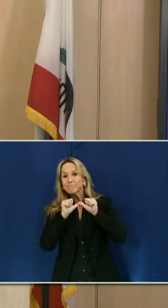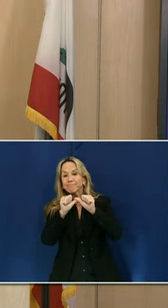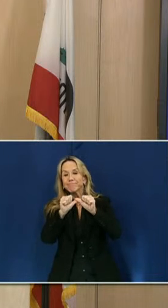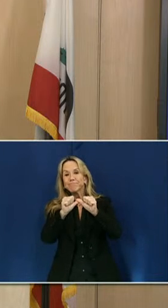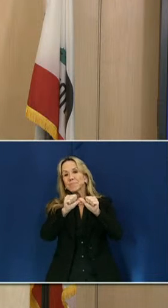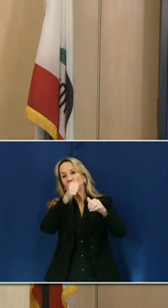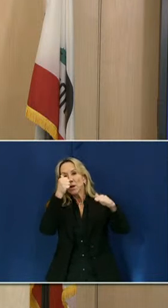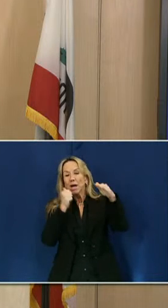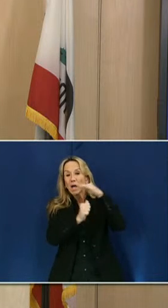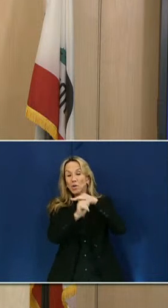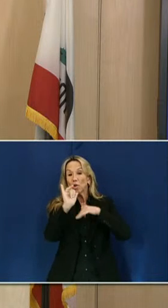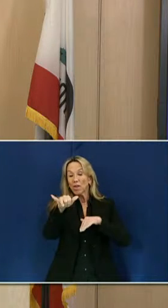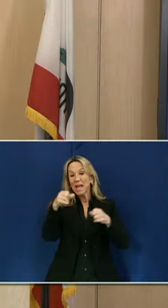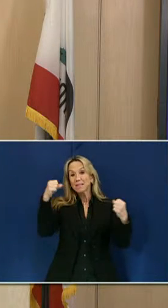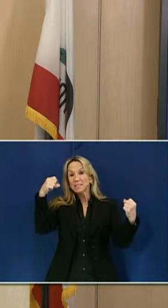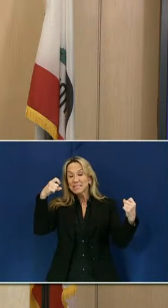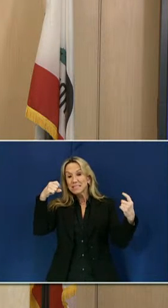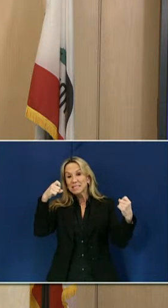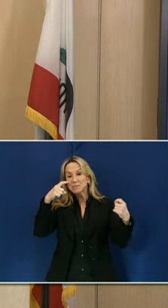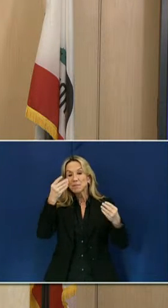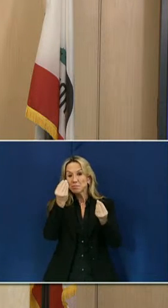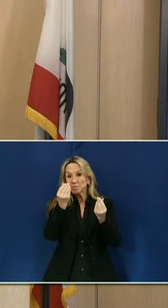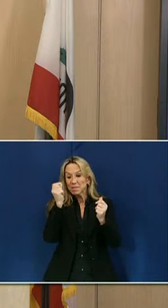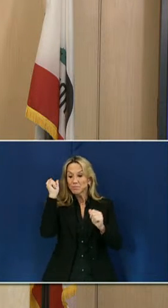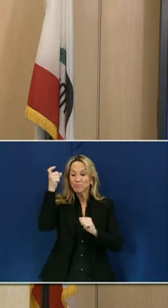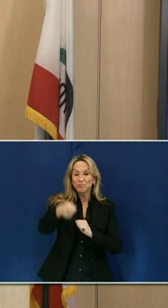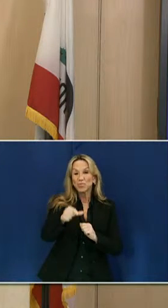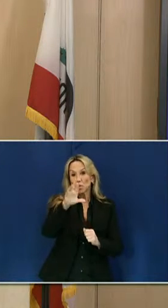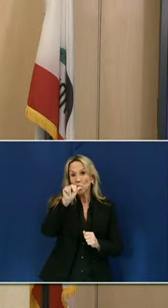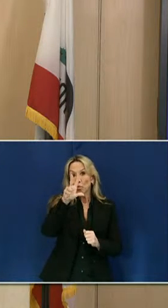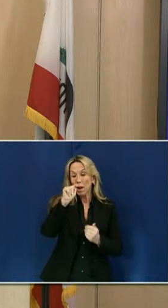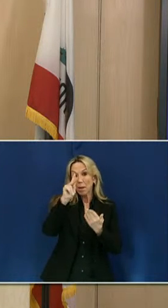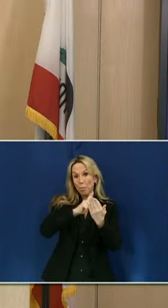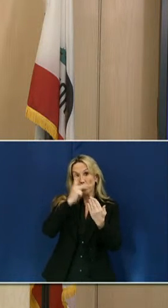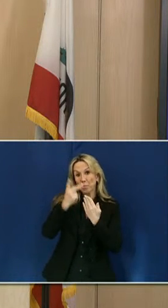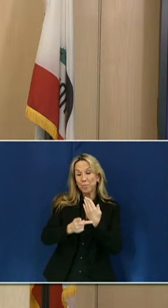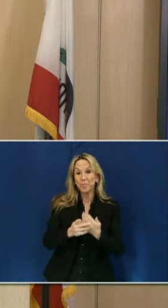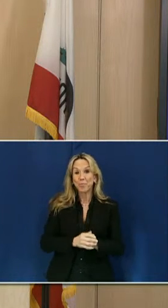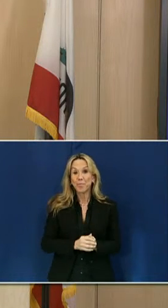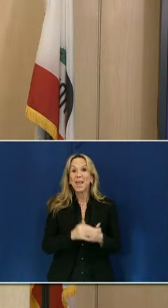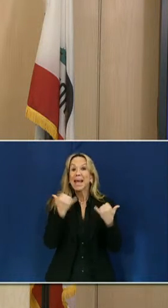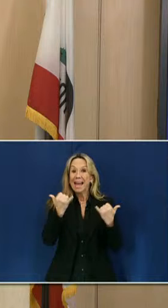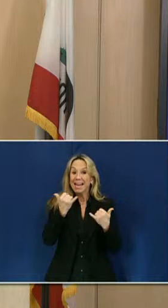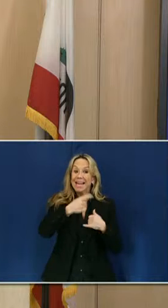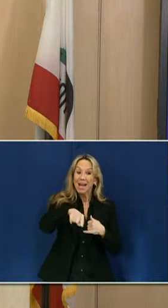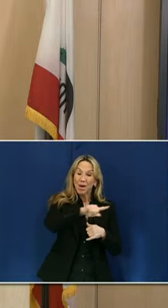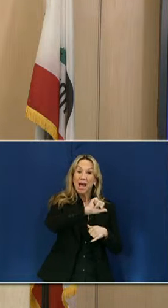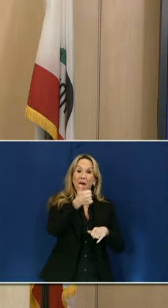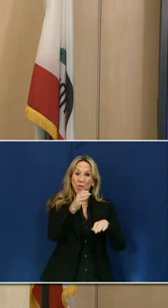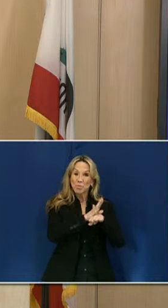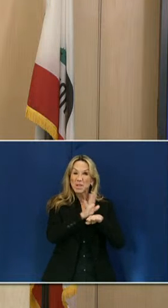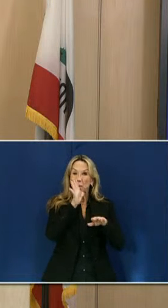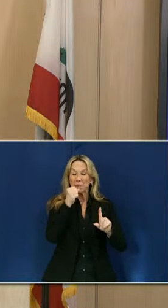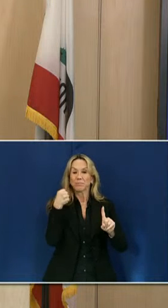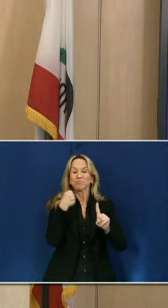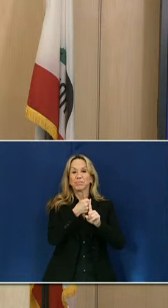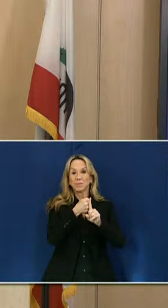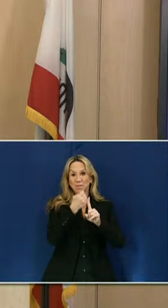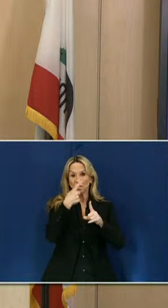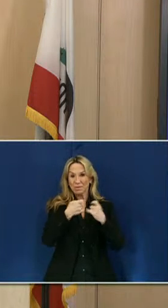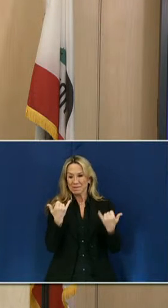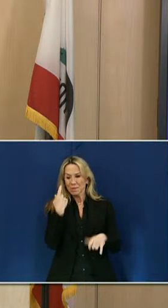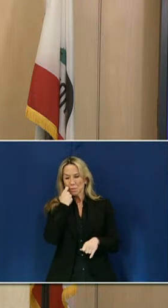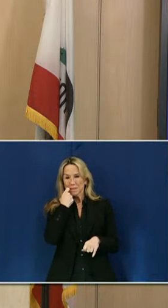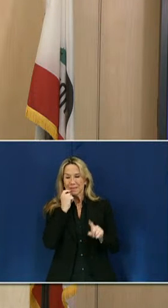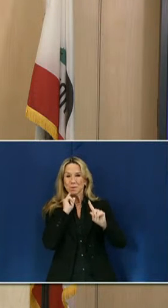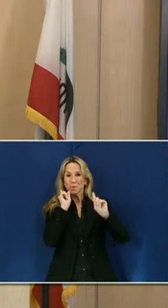grant program, particularly as more are now affected by the recent orders. To find out more